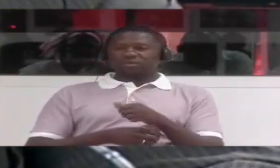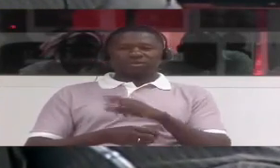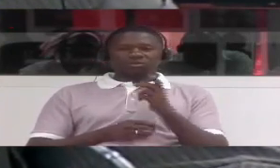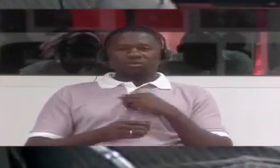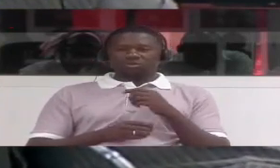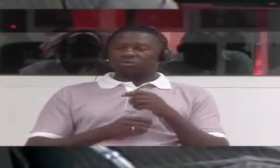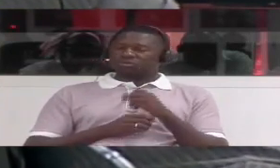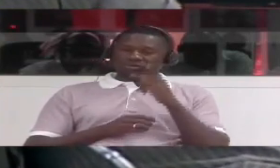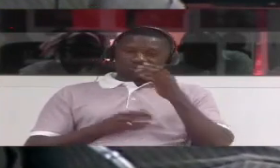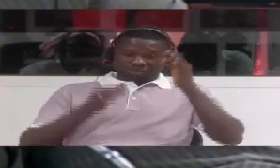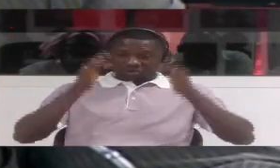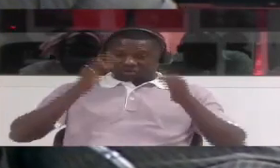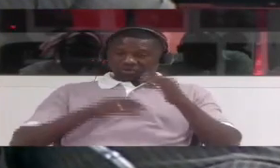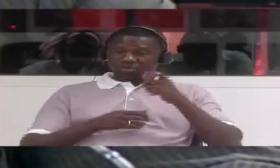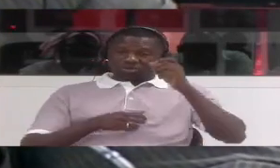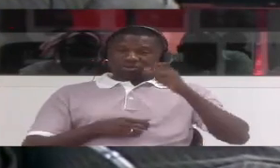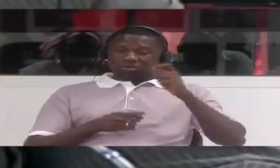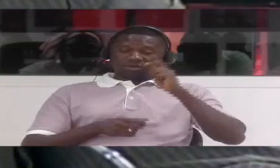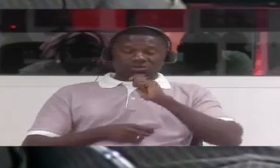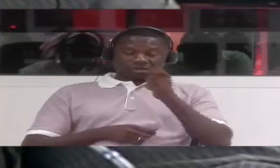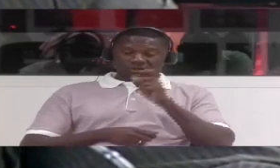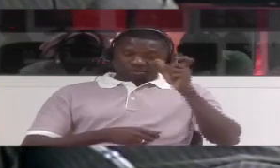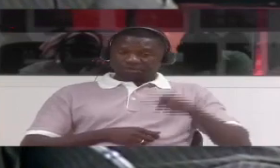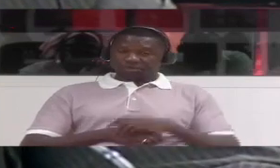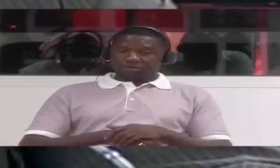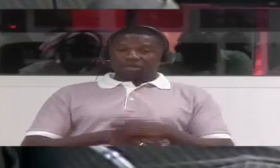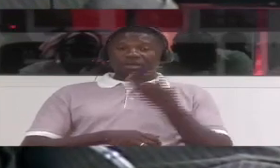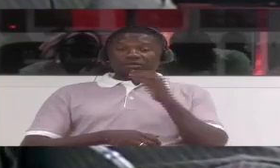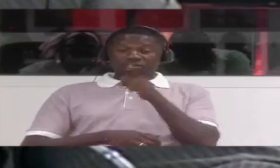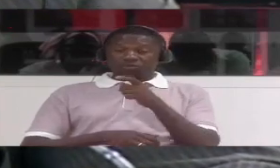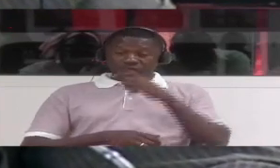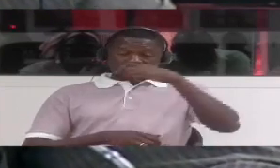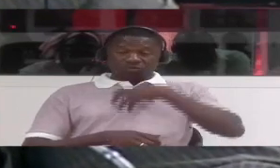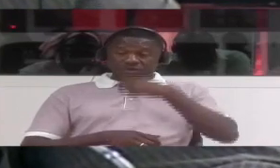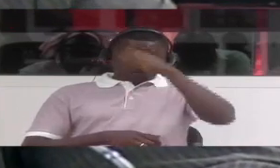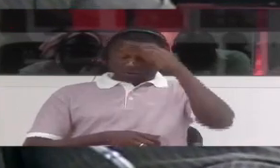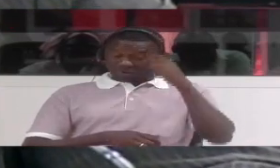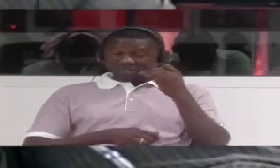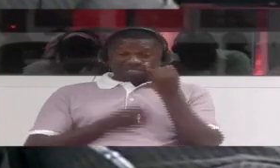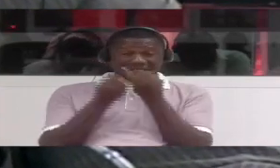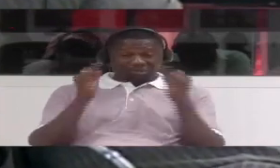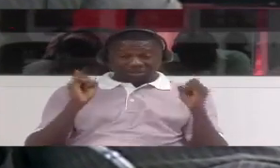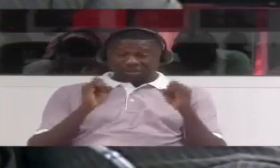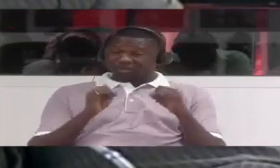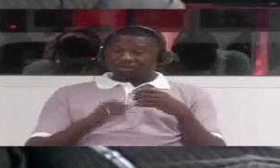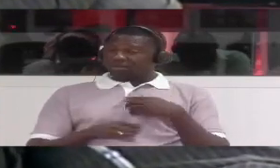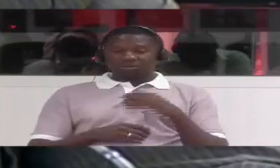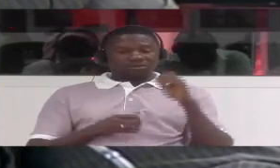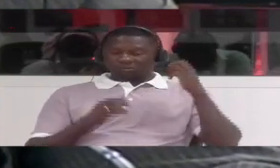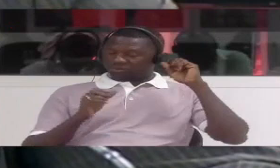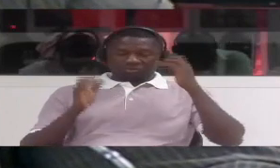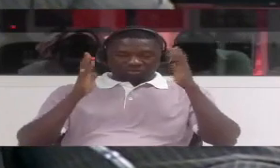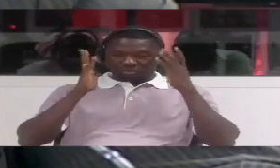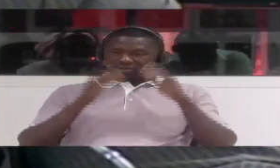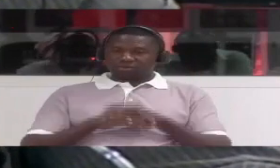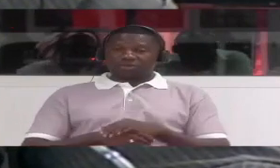journalist would be in trouble. Who wants to work independently would be in trouble in this country. The only course open for me